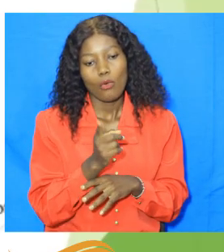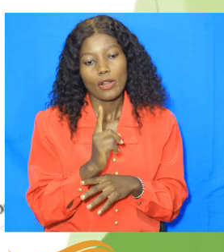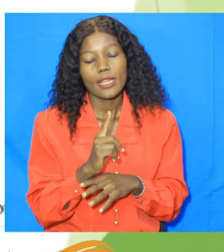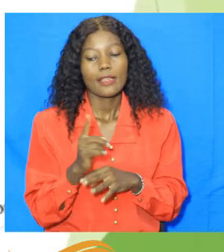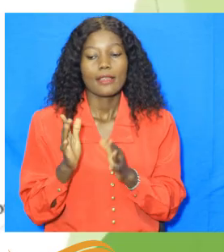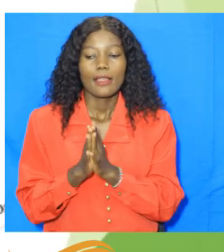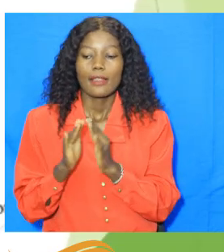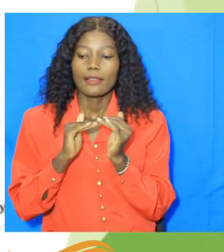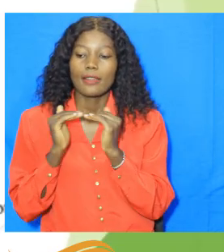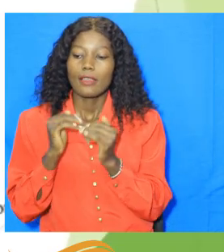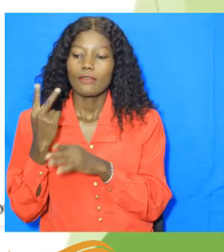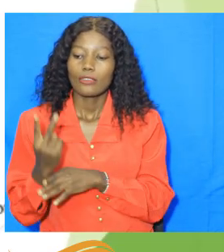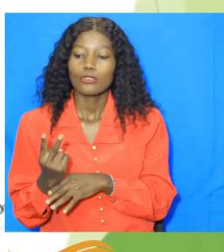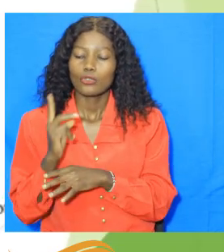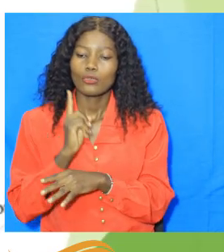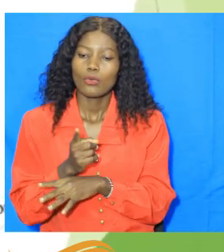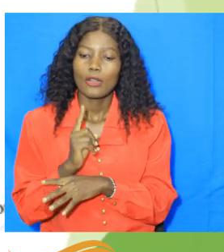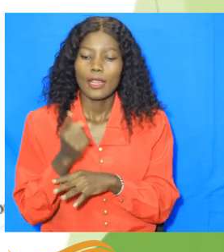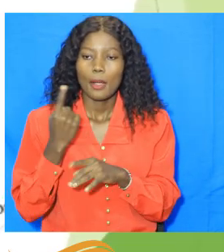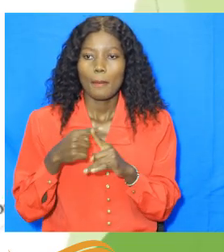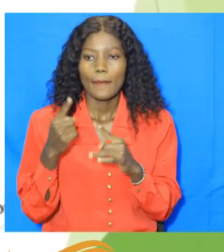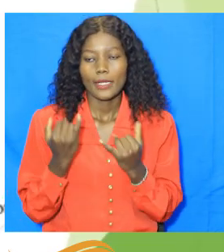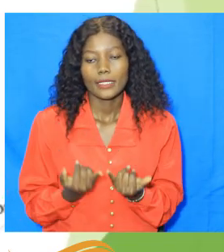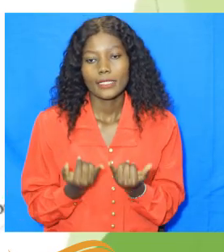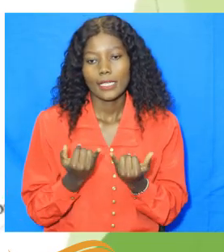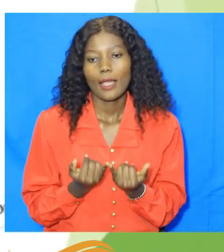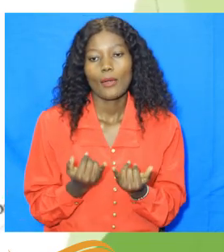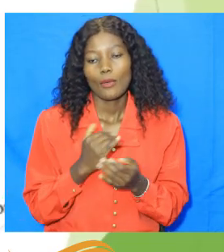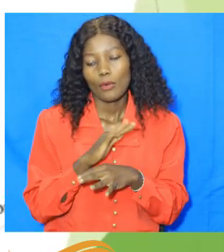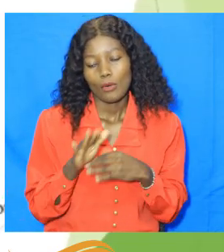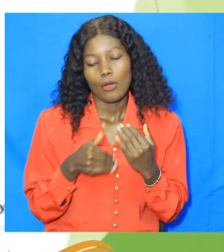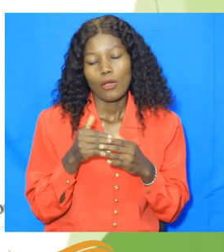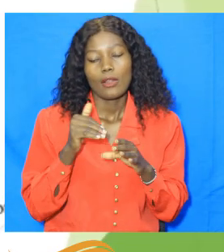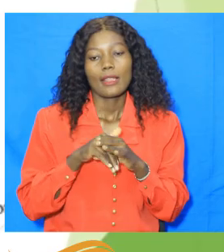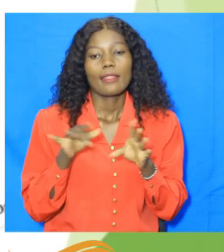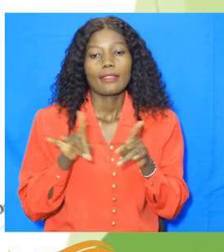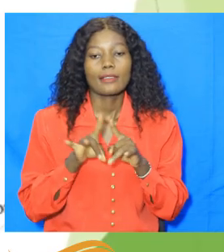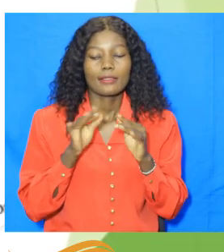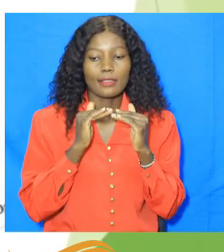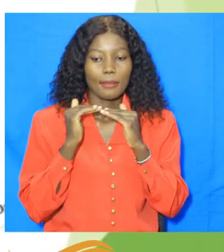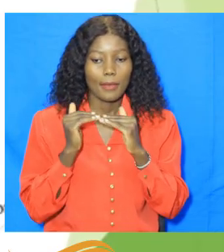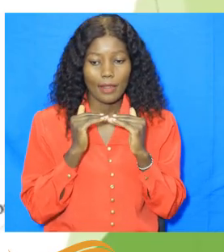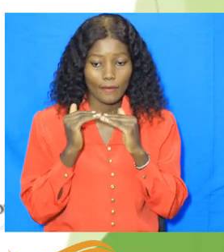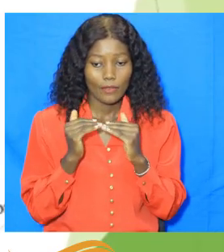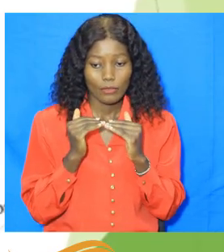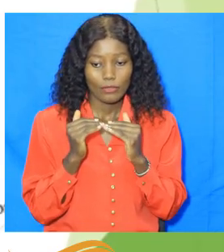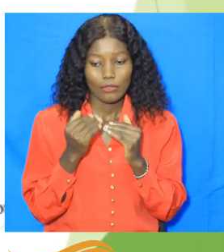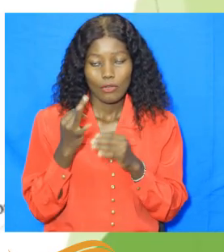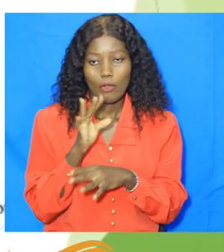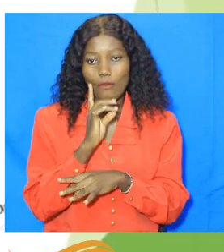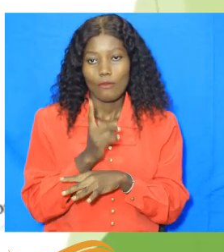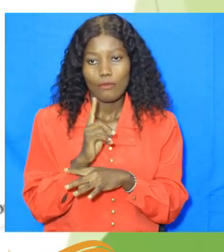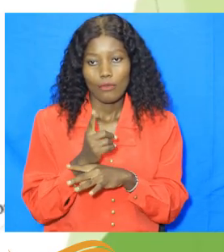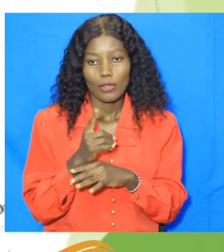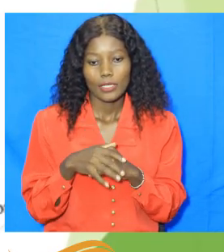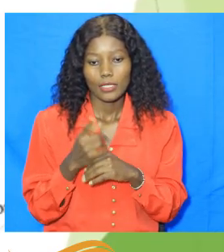but now they are in the same category of warnings.